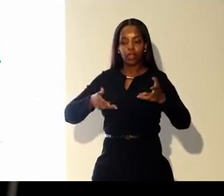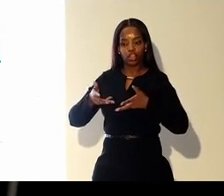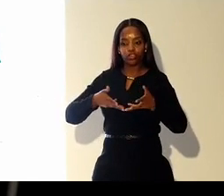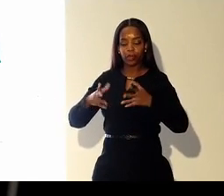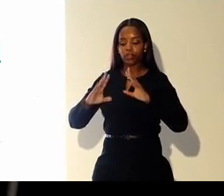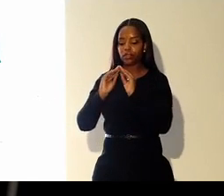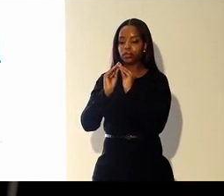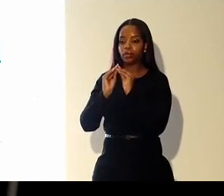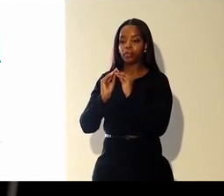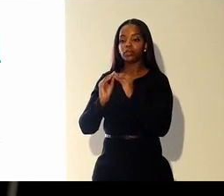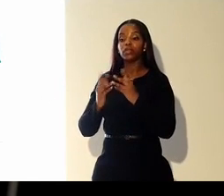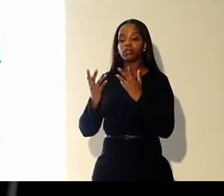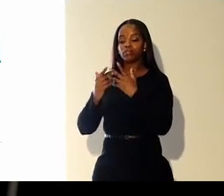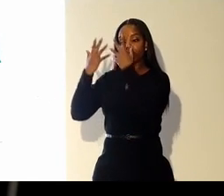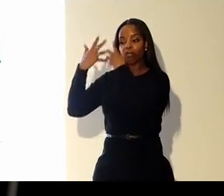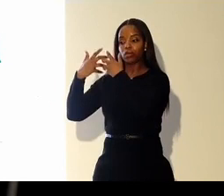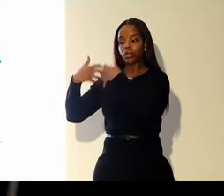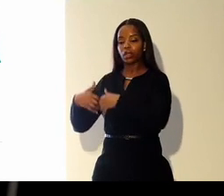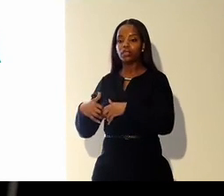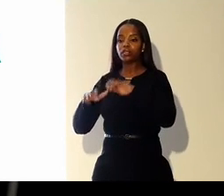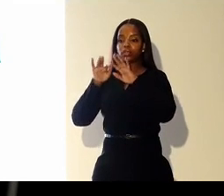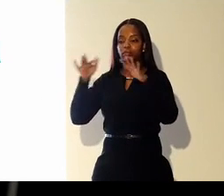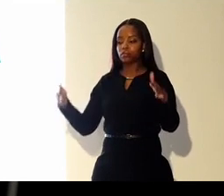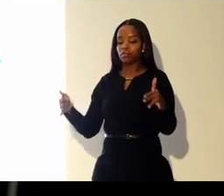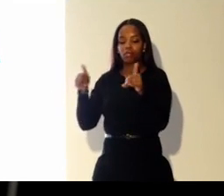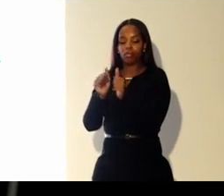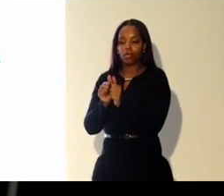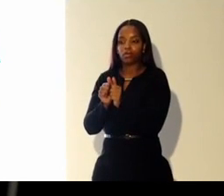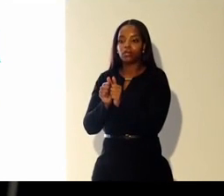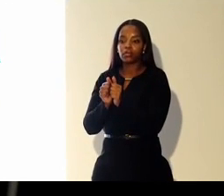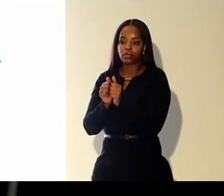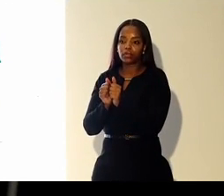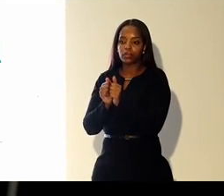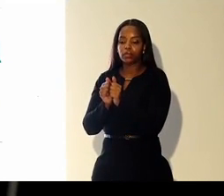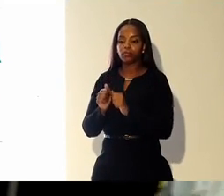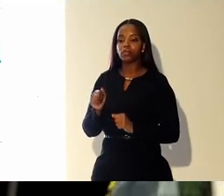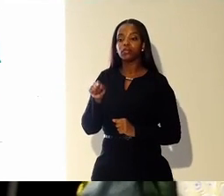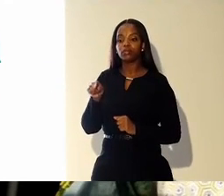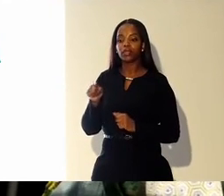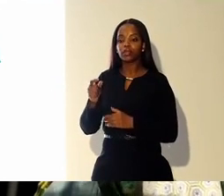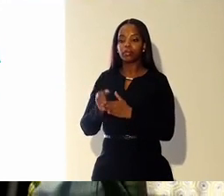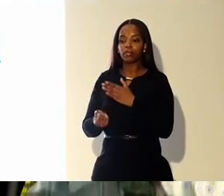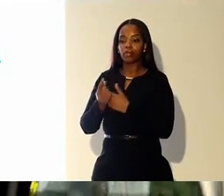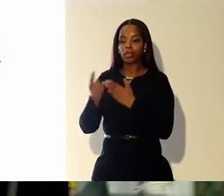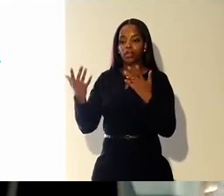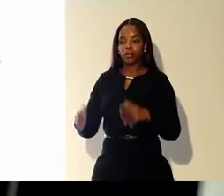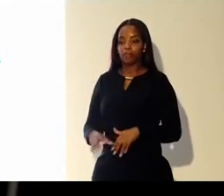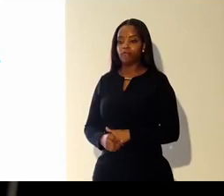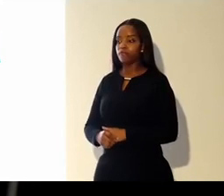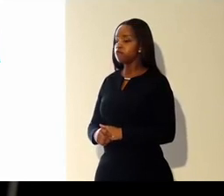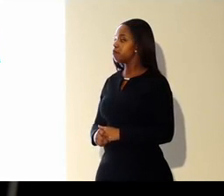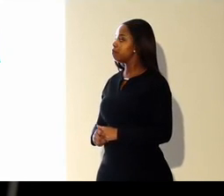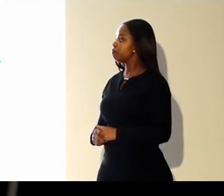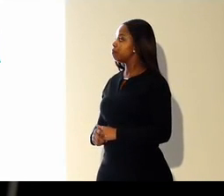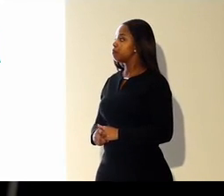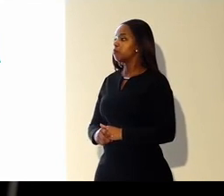and coordinating social partner responses to challenging situations. It has become, thanks, Minister.